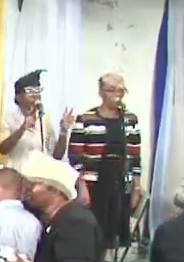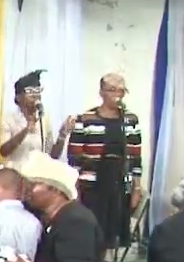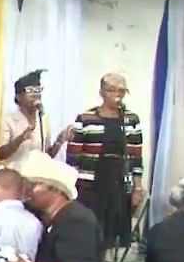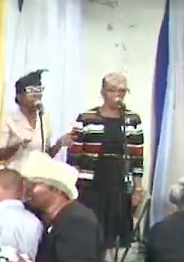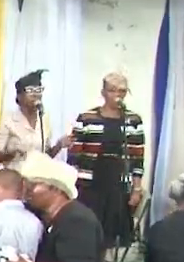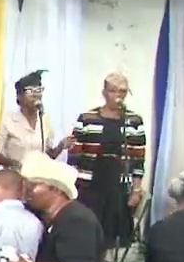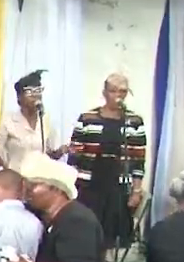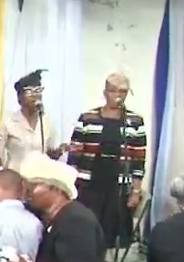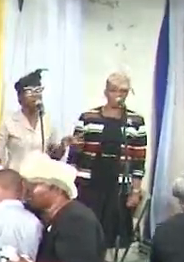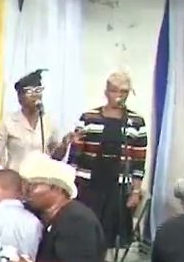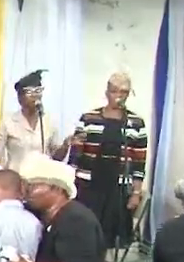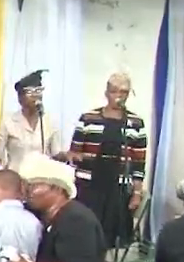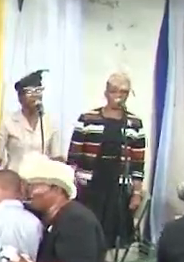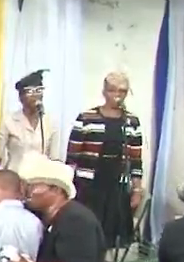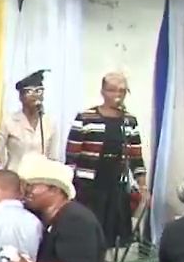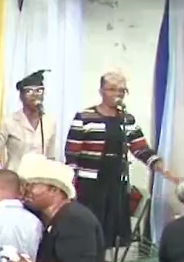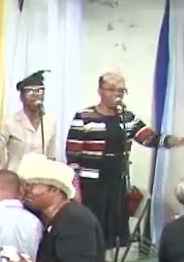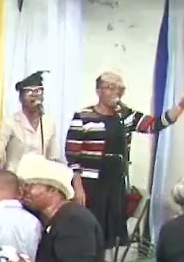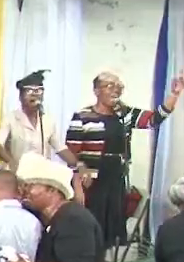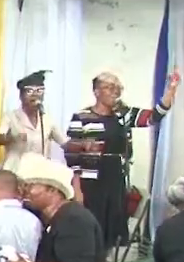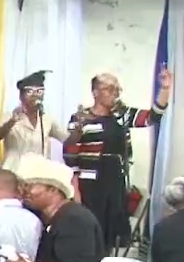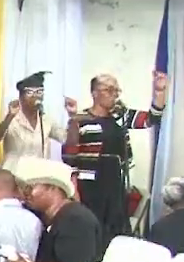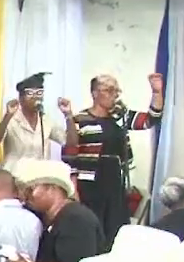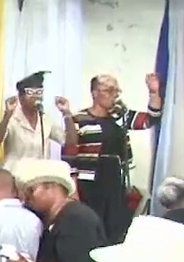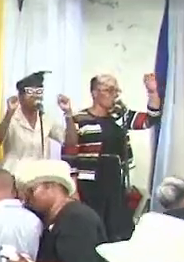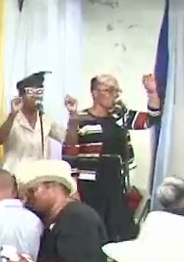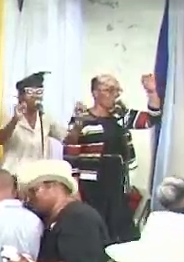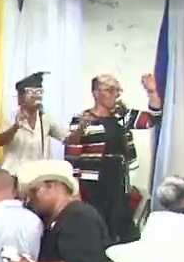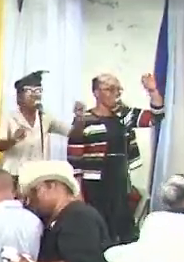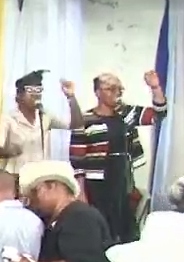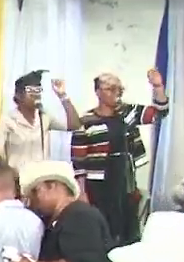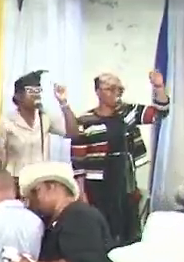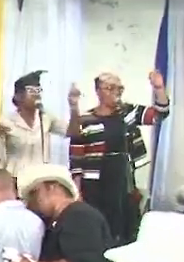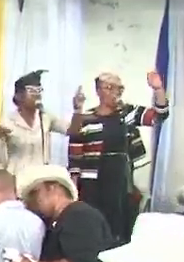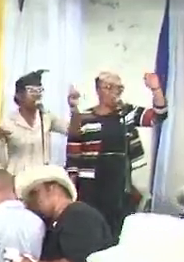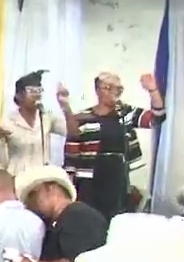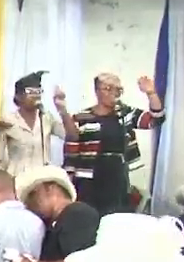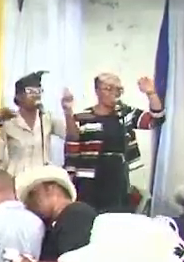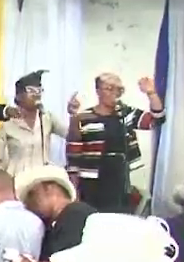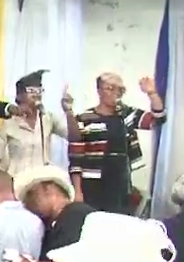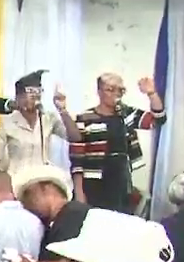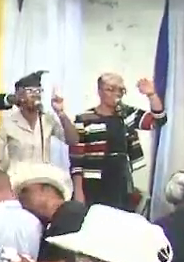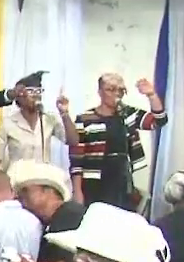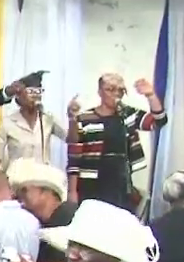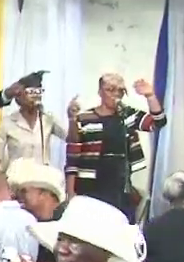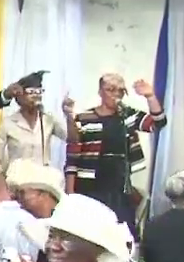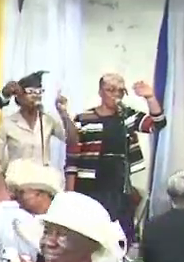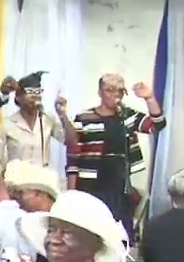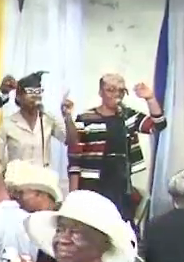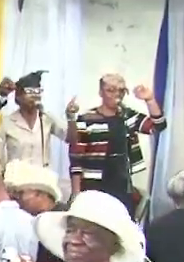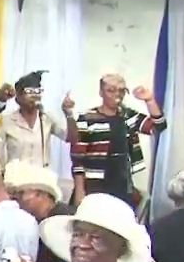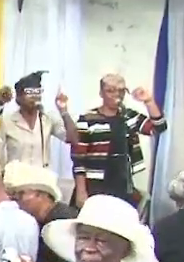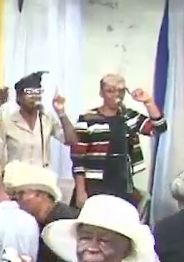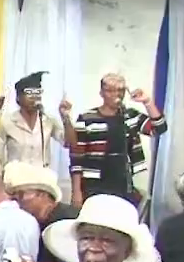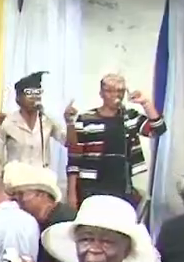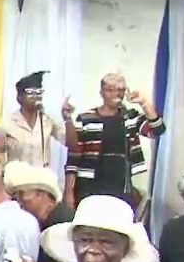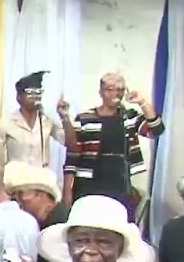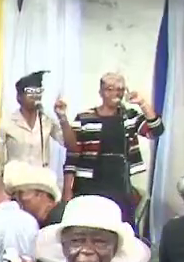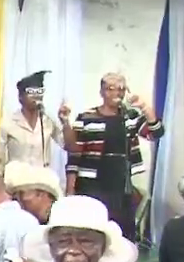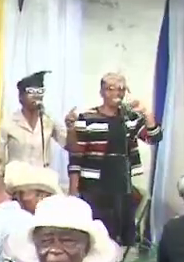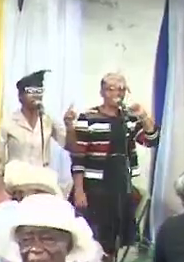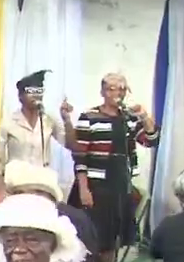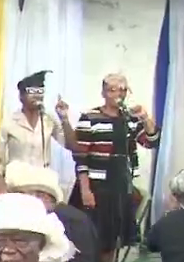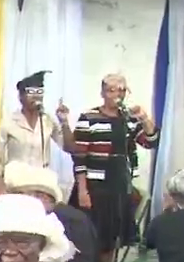to pray. And the victory, the Lord showed me the way.